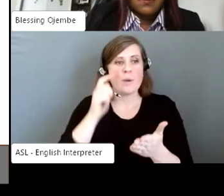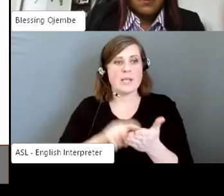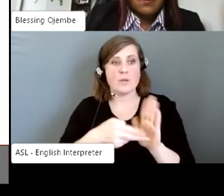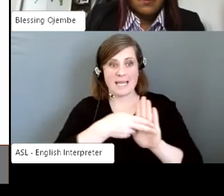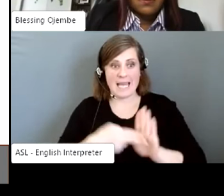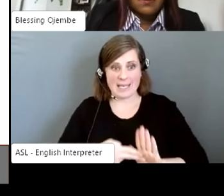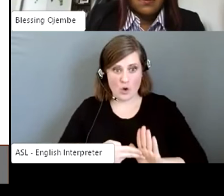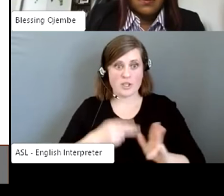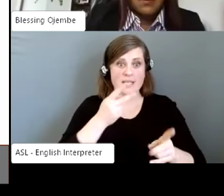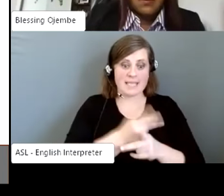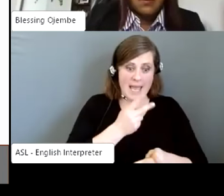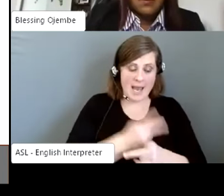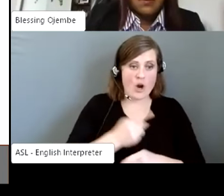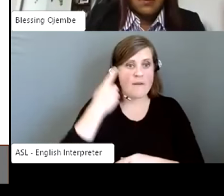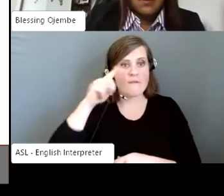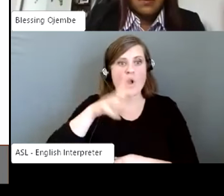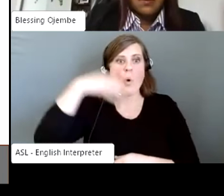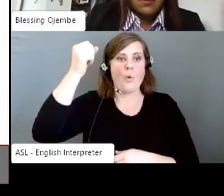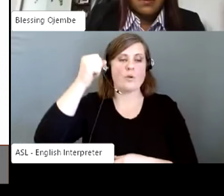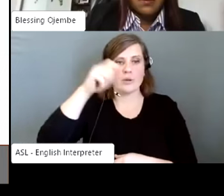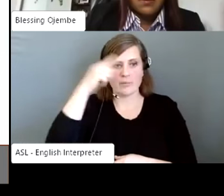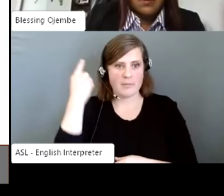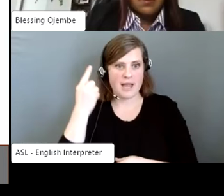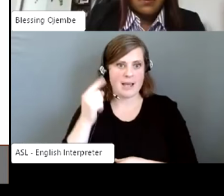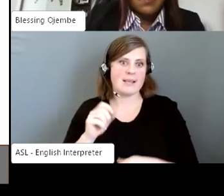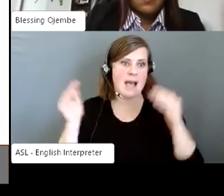as care for Black older adults. Next slide, please.